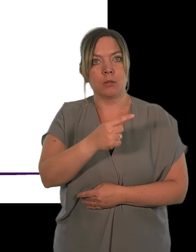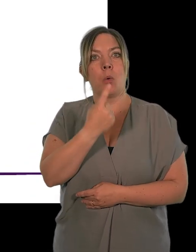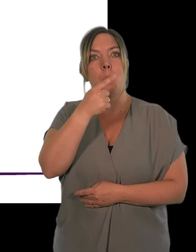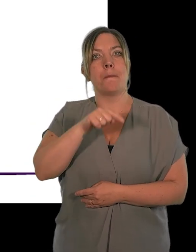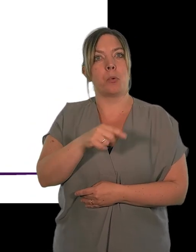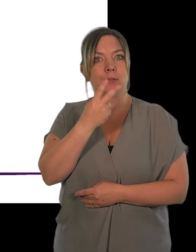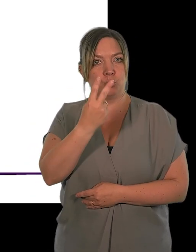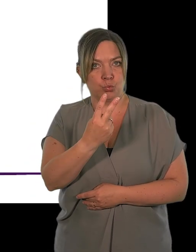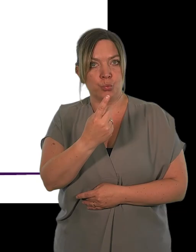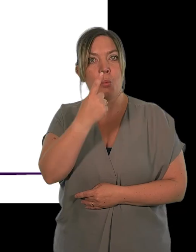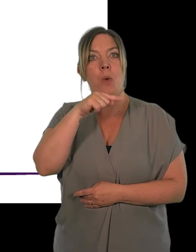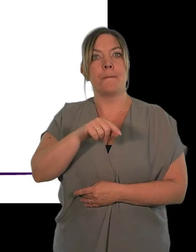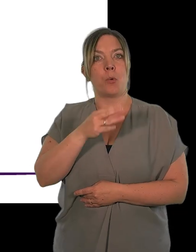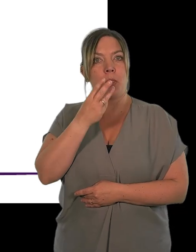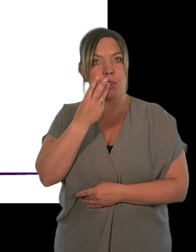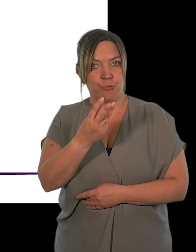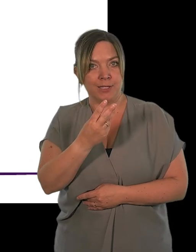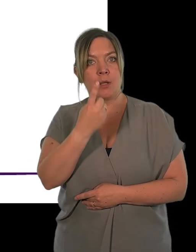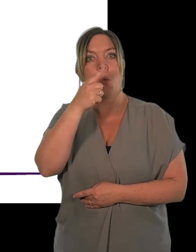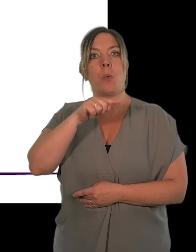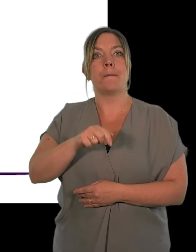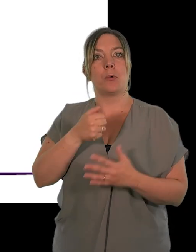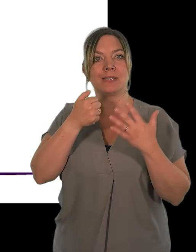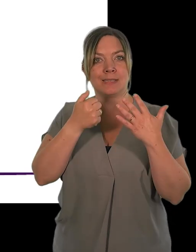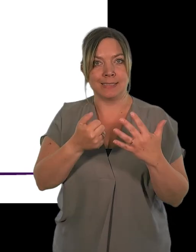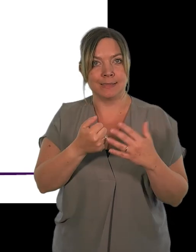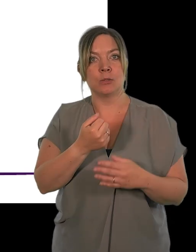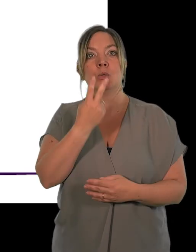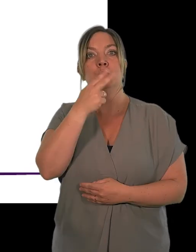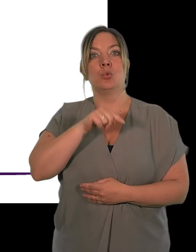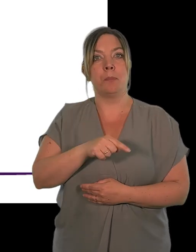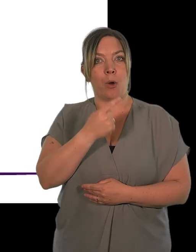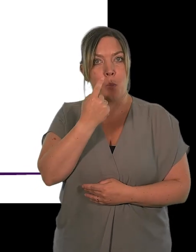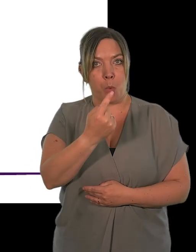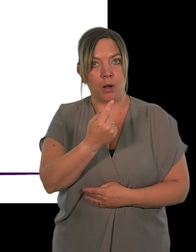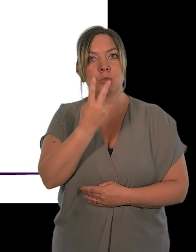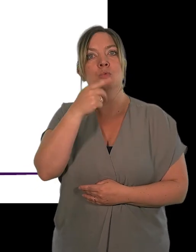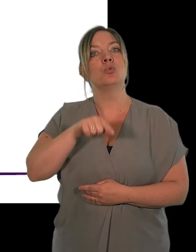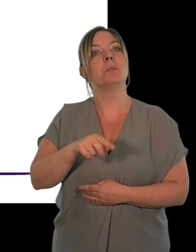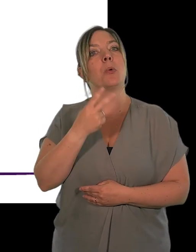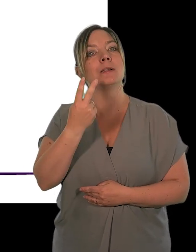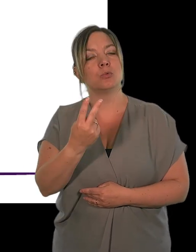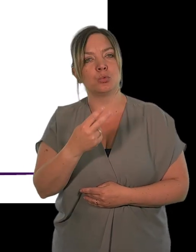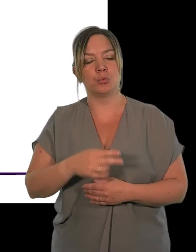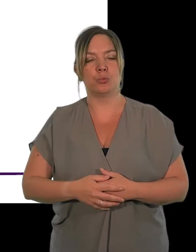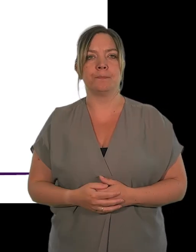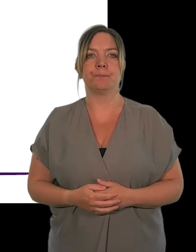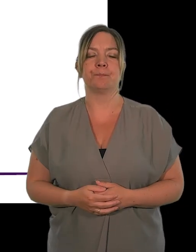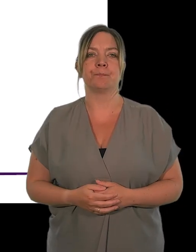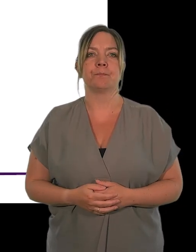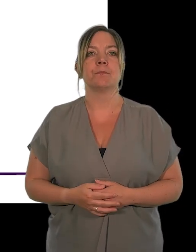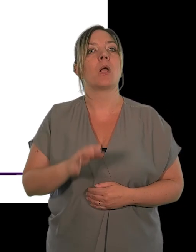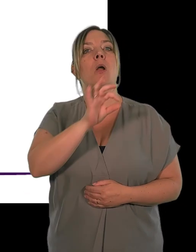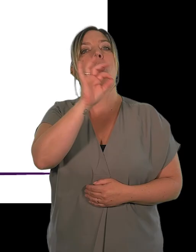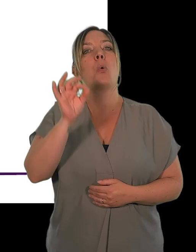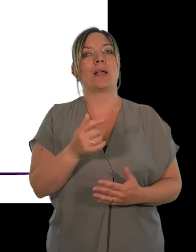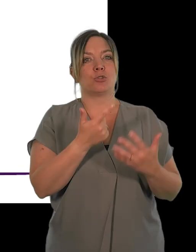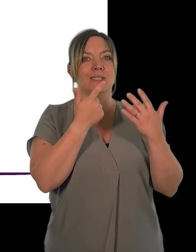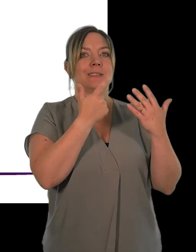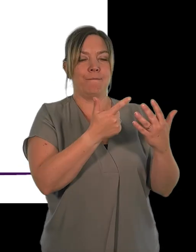1.1, 1.2, 1.3, 1.6, 2.1 and